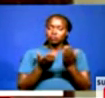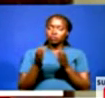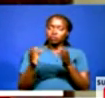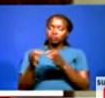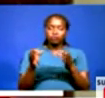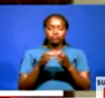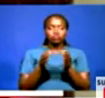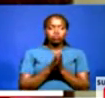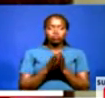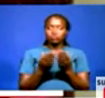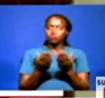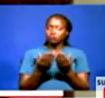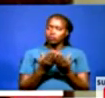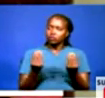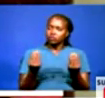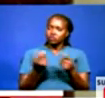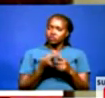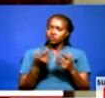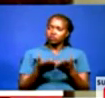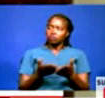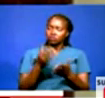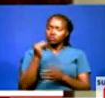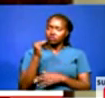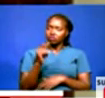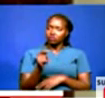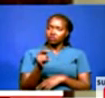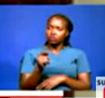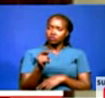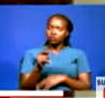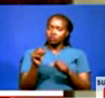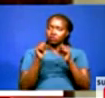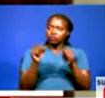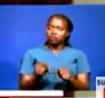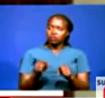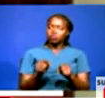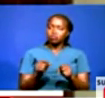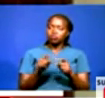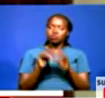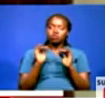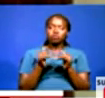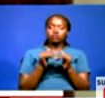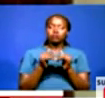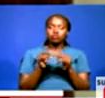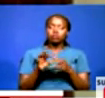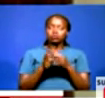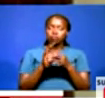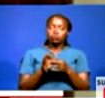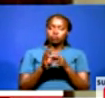seamlessly transition from the current IT system to the new unified human